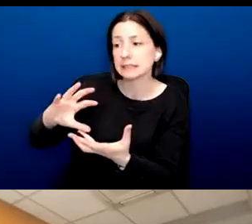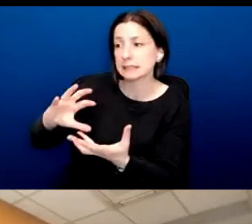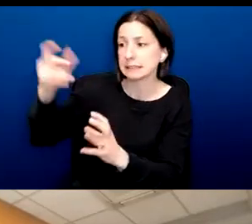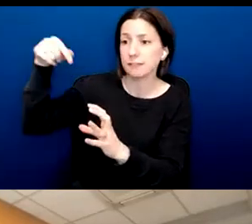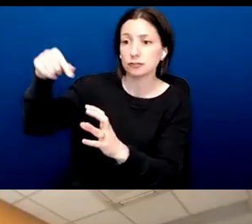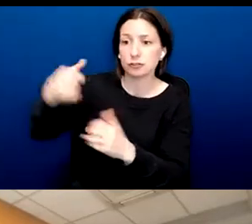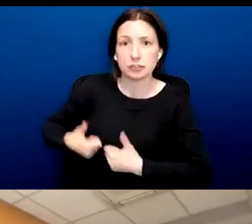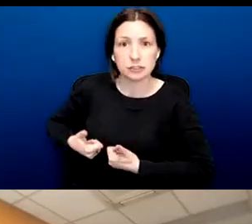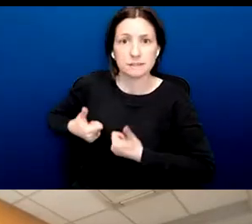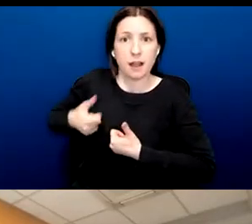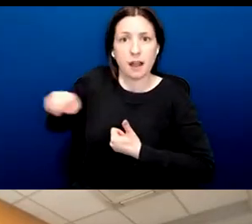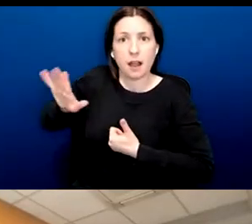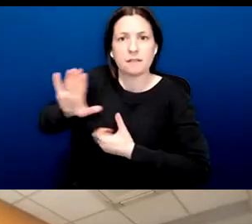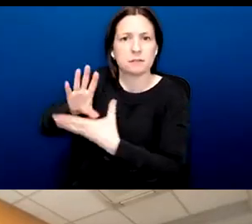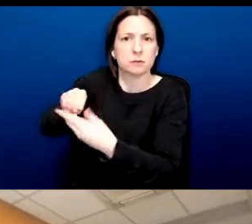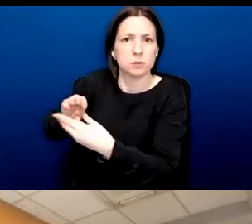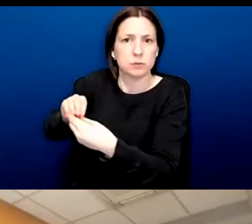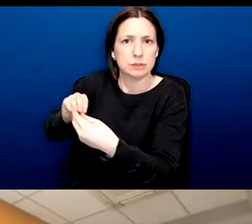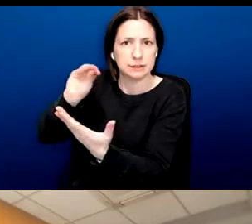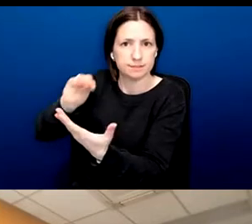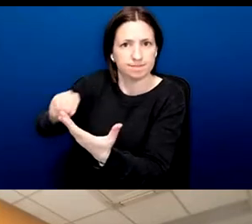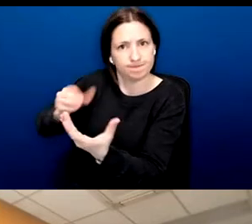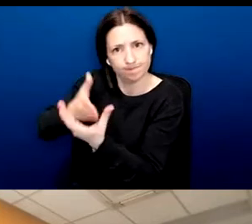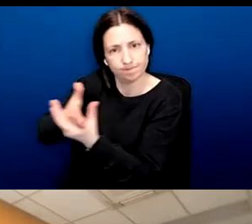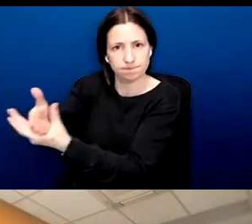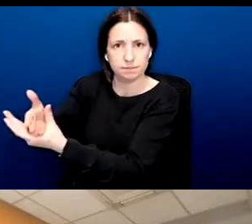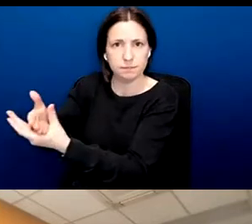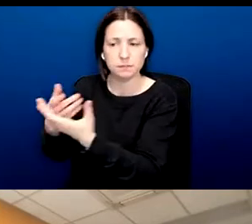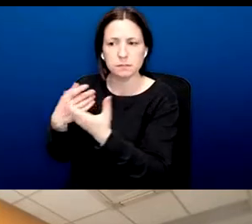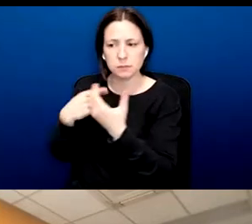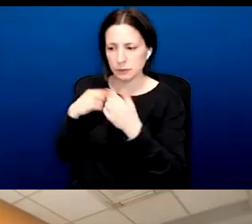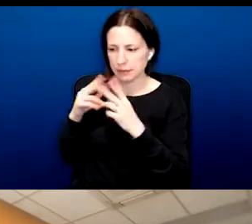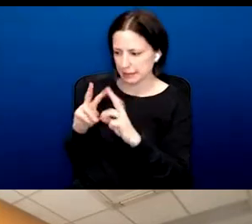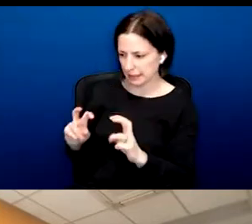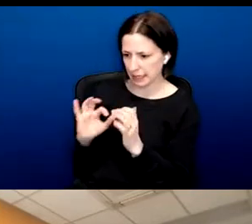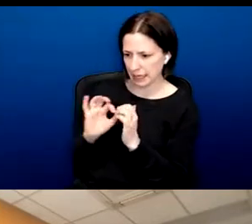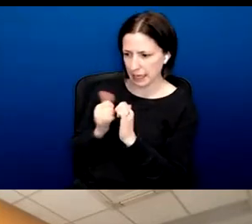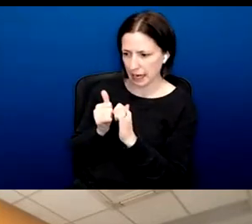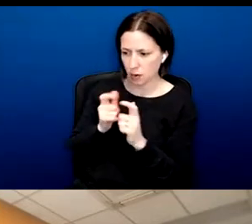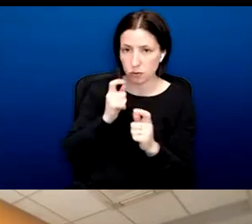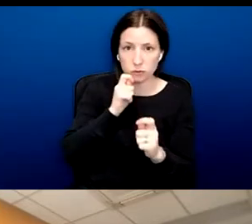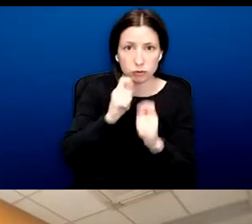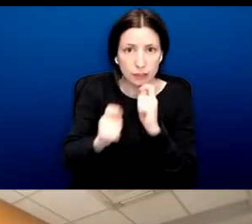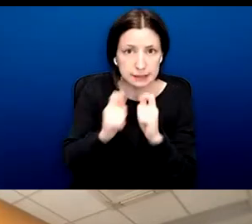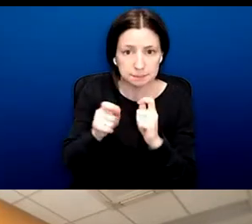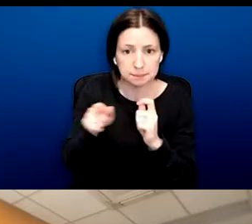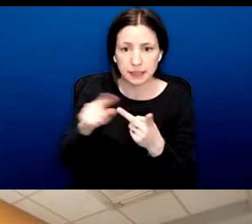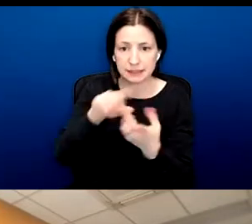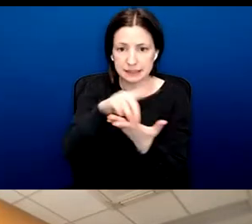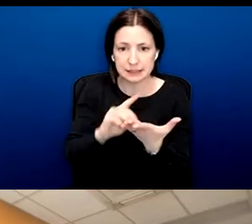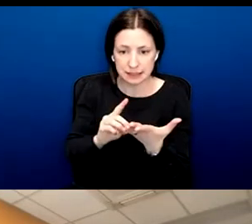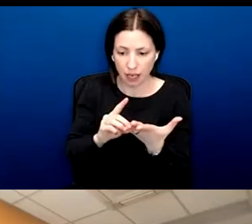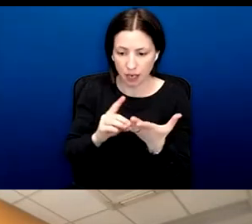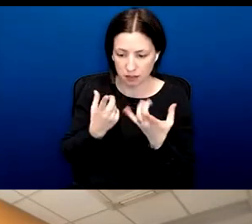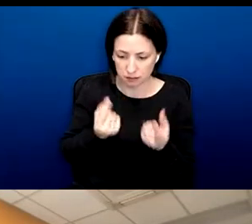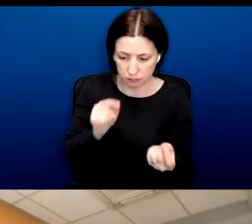we're asking a lot of questions around what it means to shift journalism and design practice